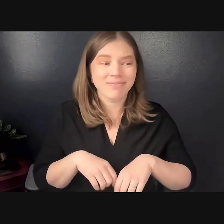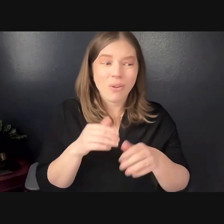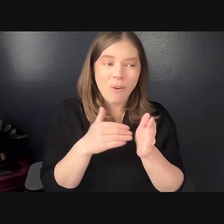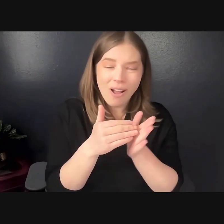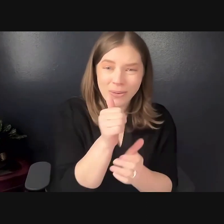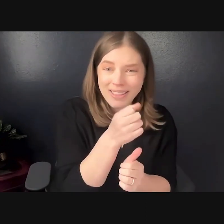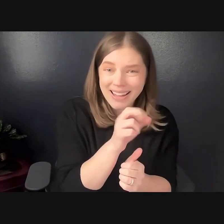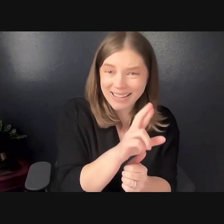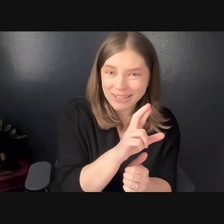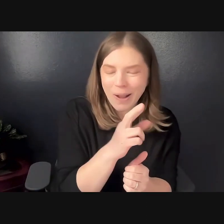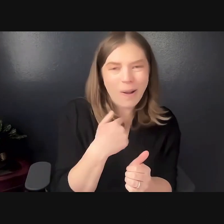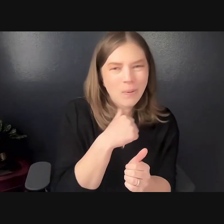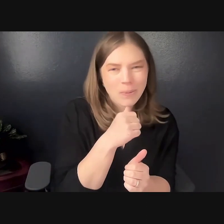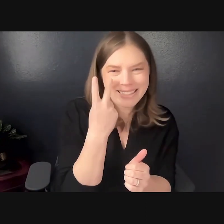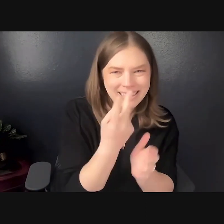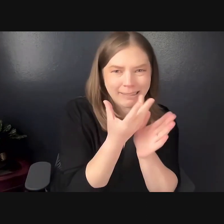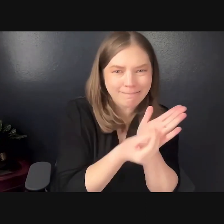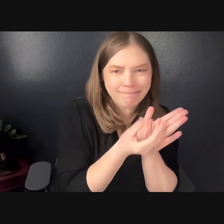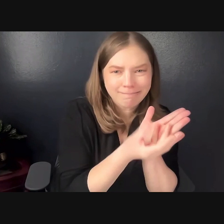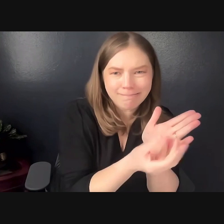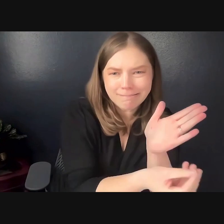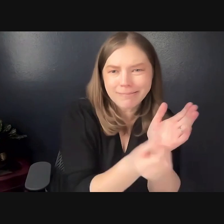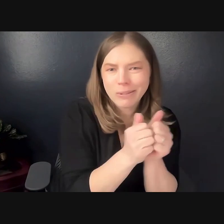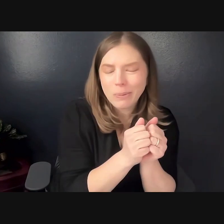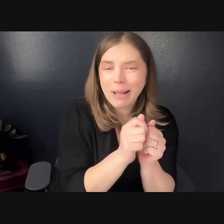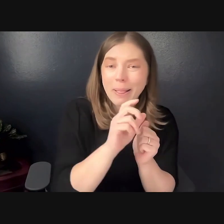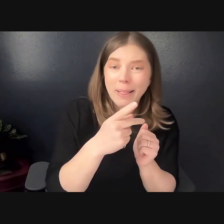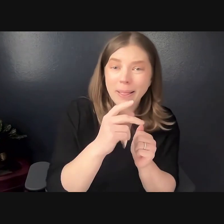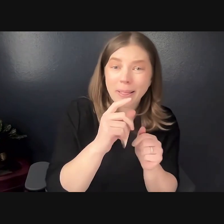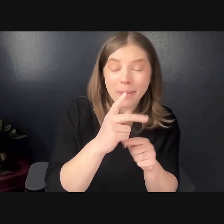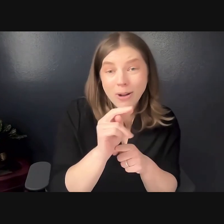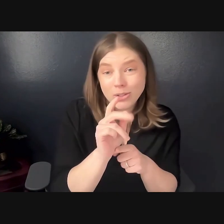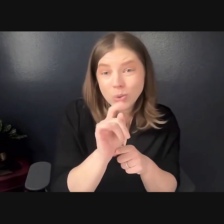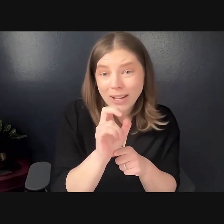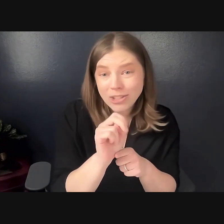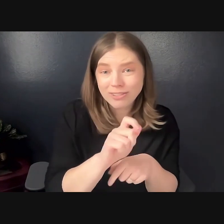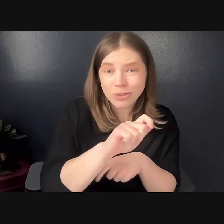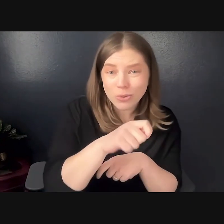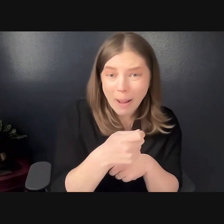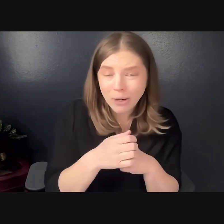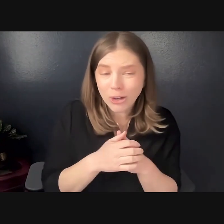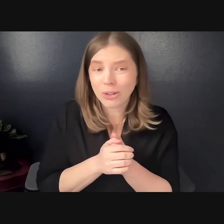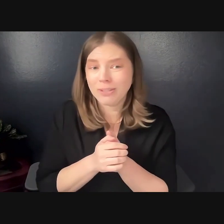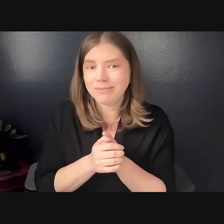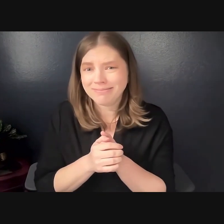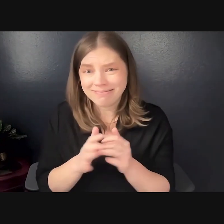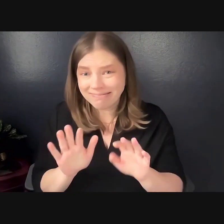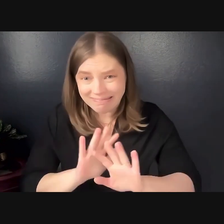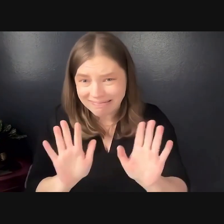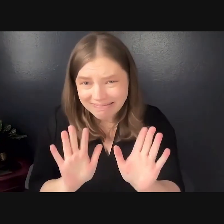Next, you can see the importance of punctuation within grammar. So you see the example there